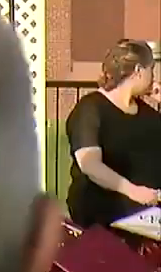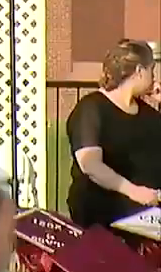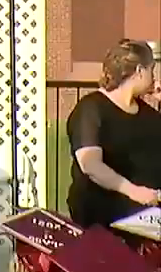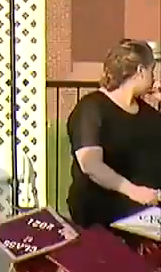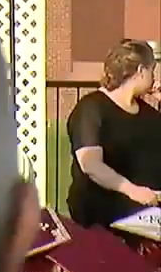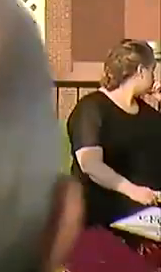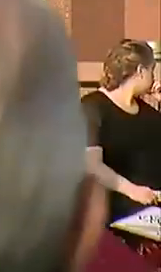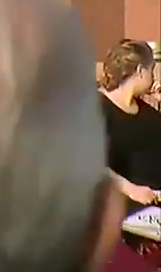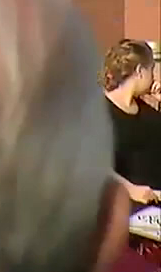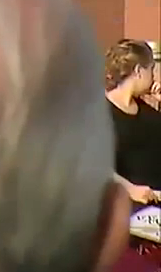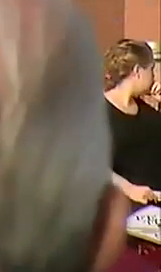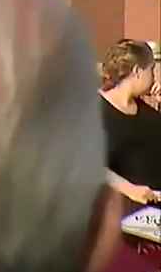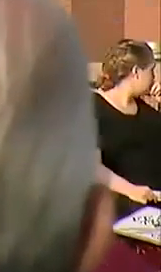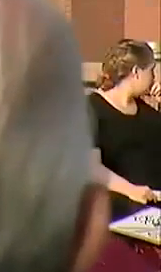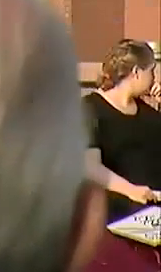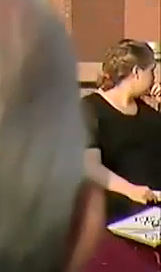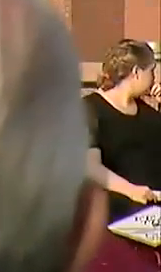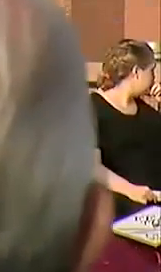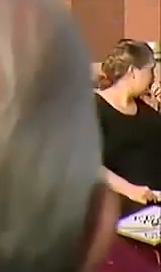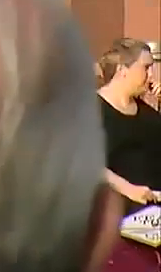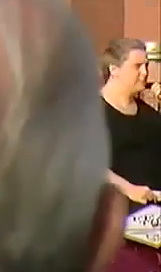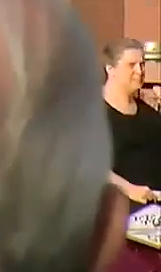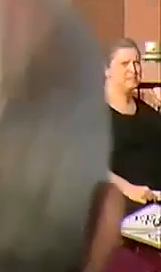Jackson Dudley Alleman.